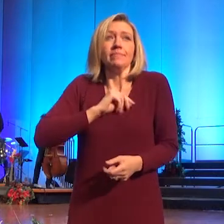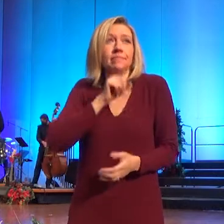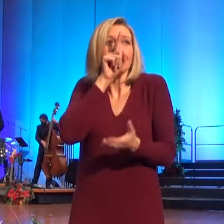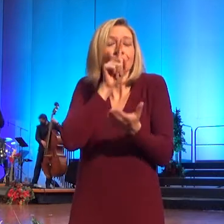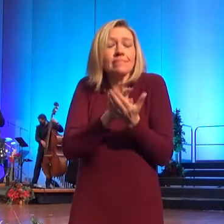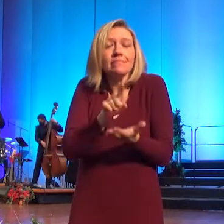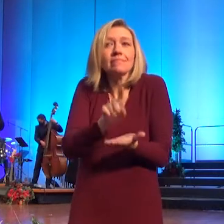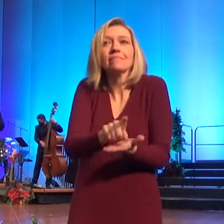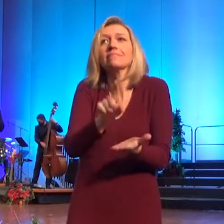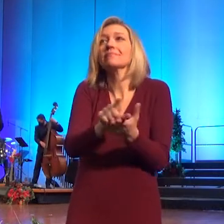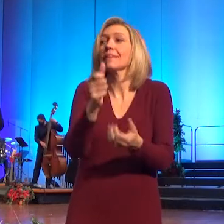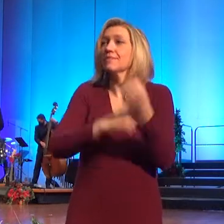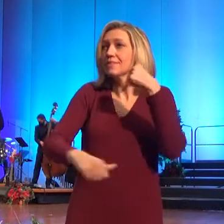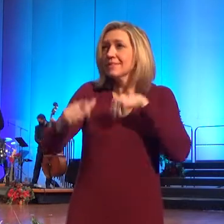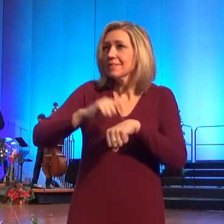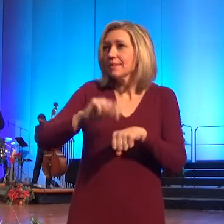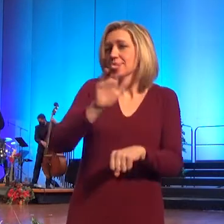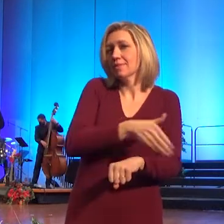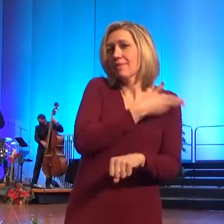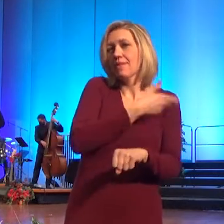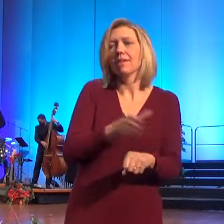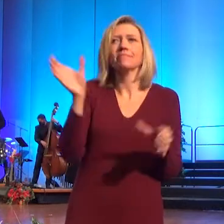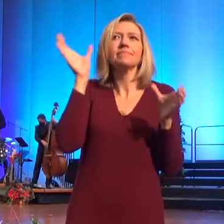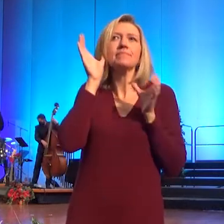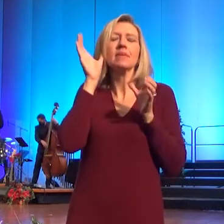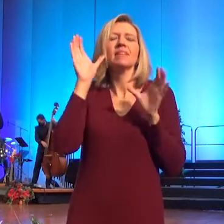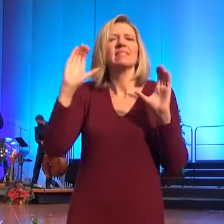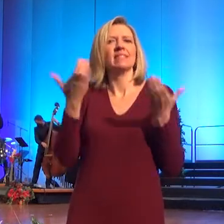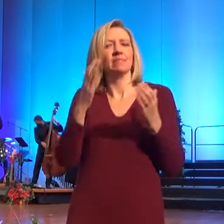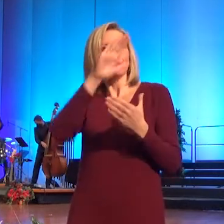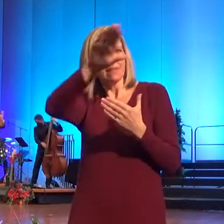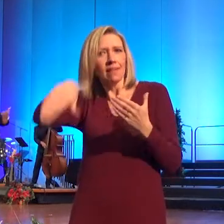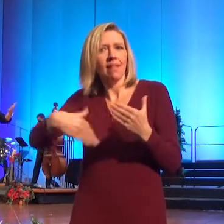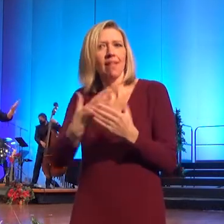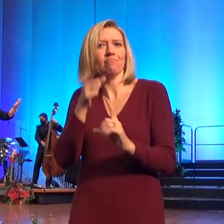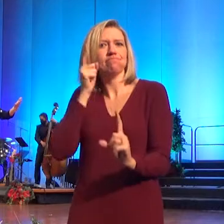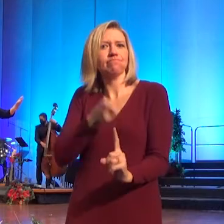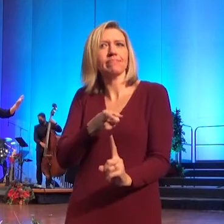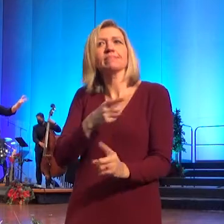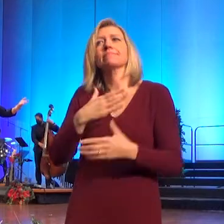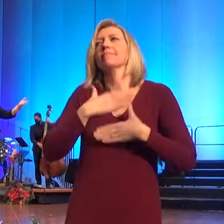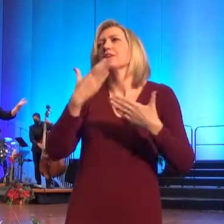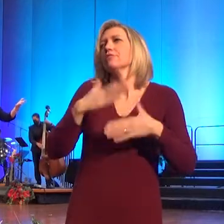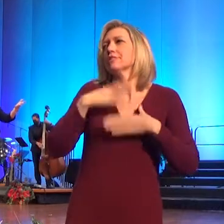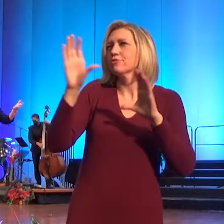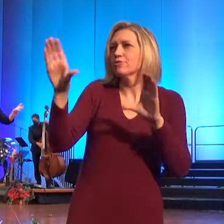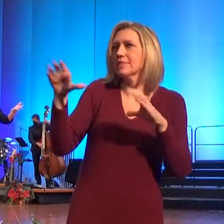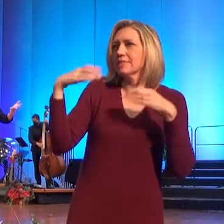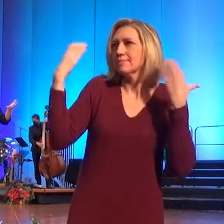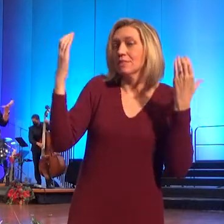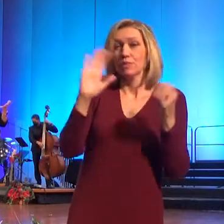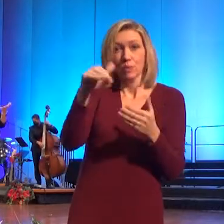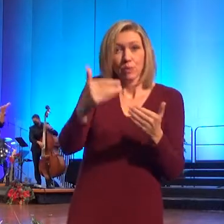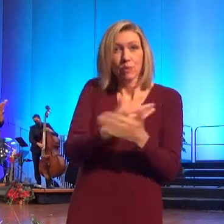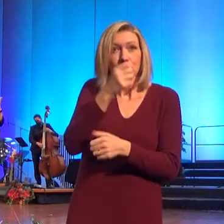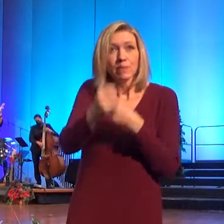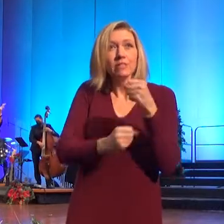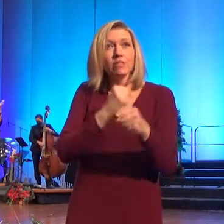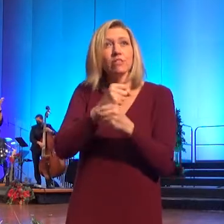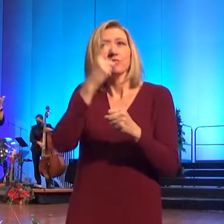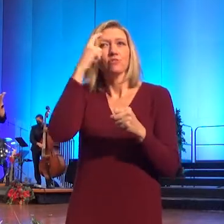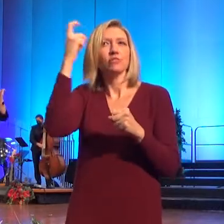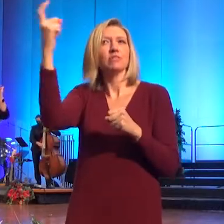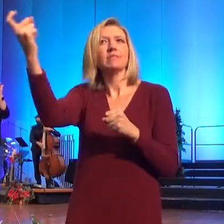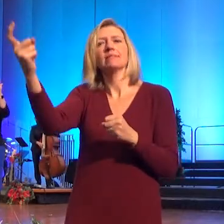in love. Every song you hear seems to say, Merry Christmas, may your New Year's